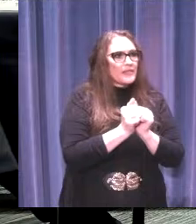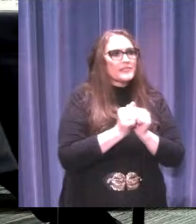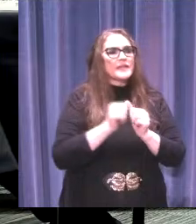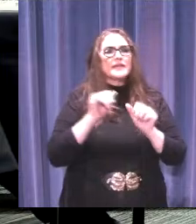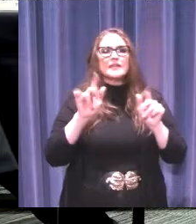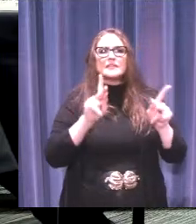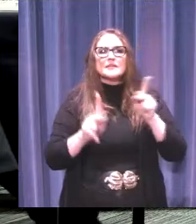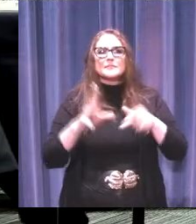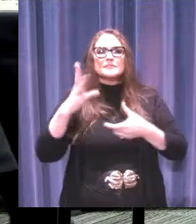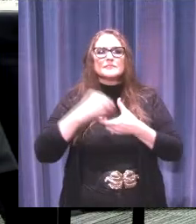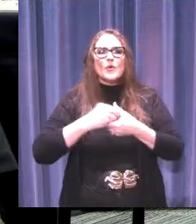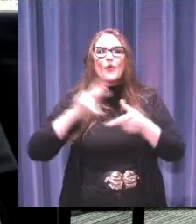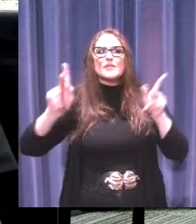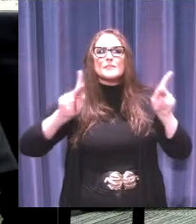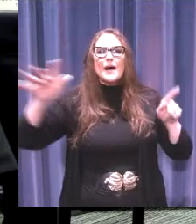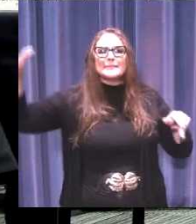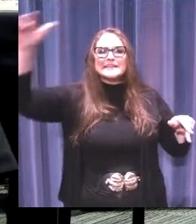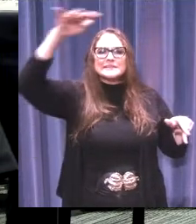or the public,